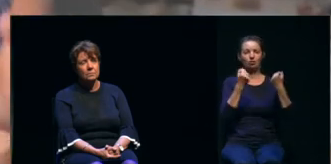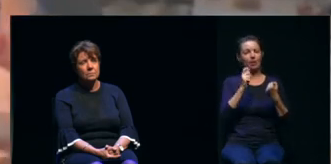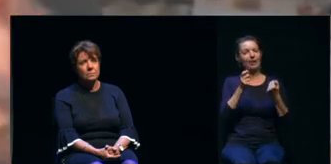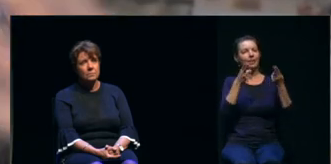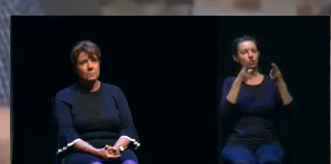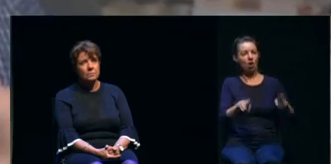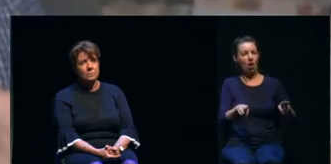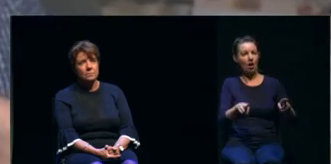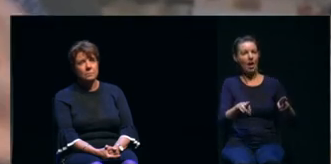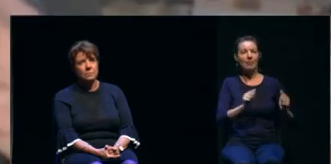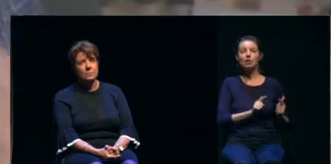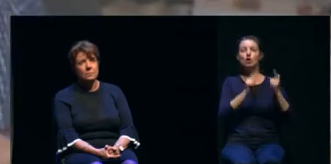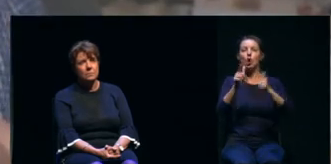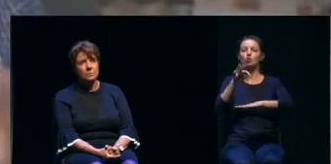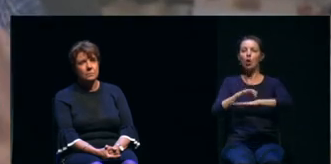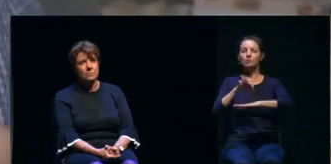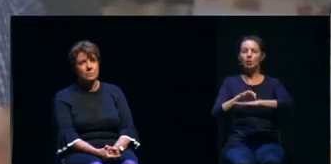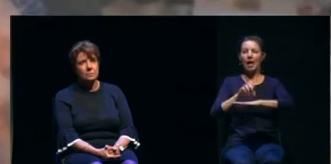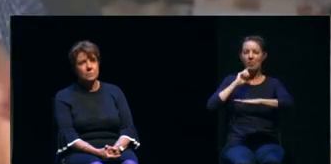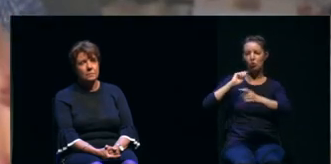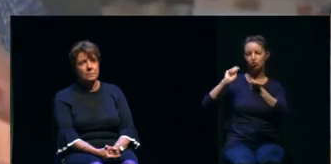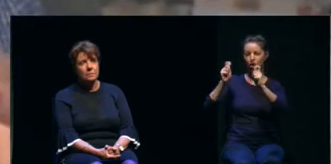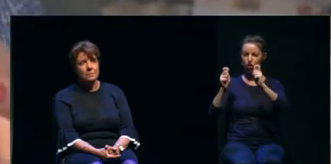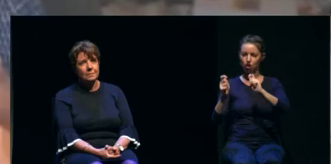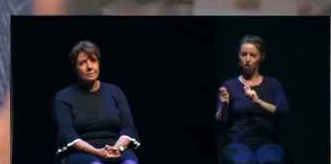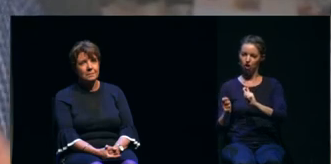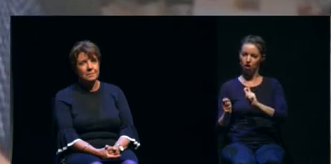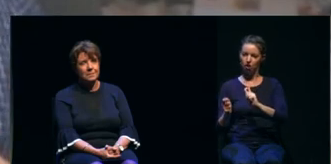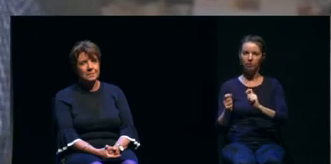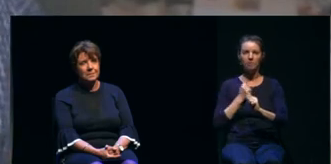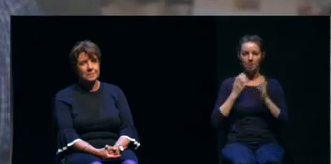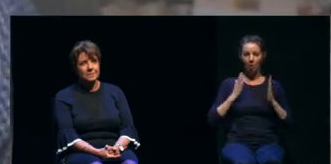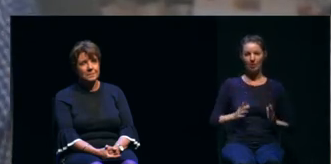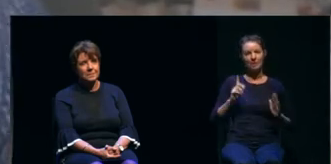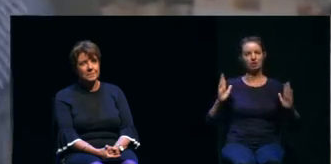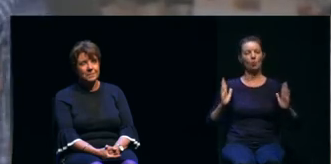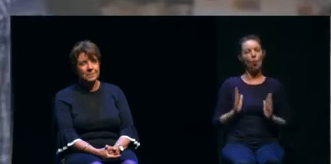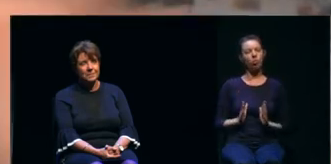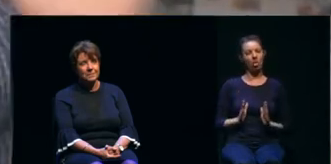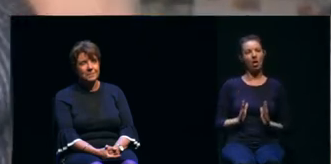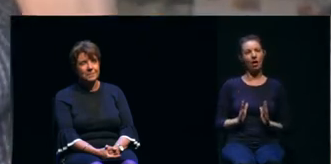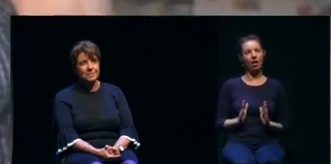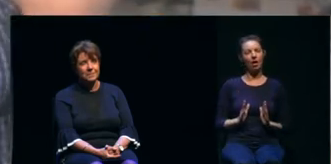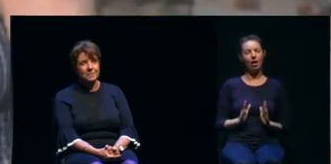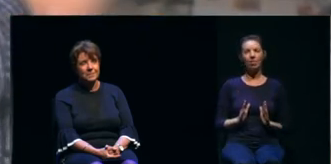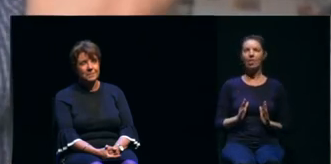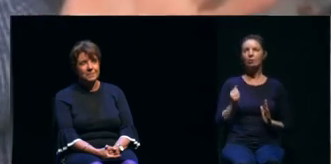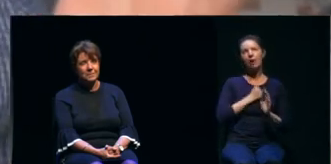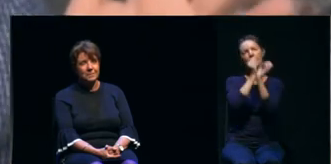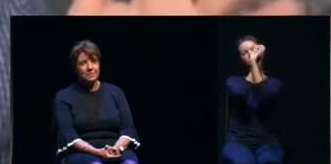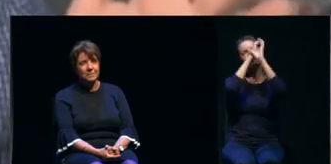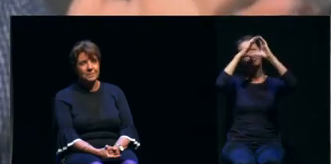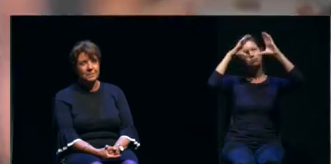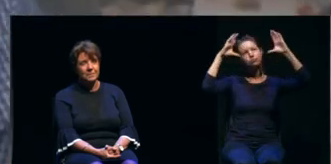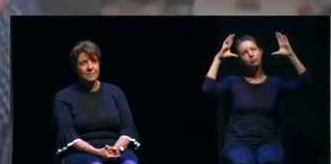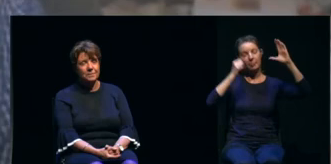the NHS would rebuild my body, but 3 stone smaller with a completely flat stomach and no cellulite. Like, that was my big, I can't tell you how much